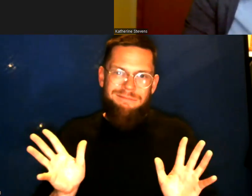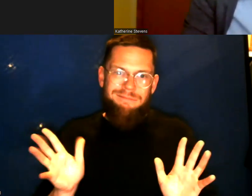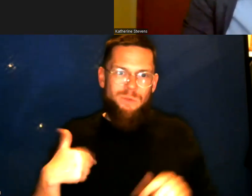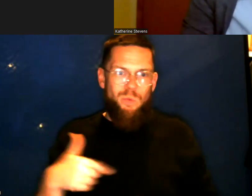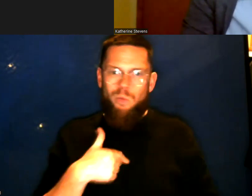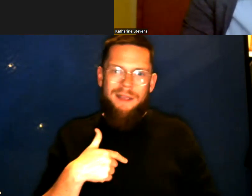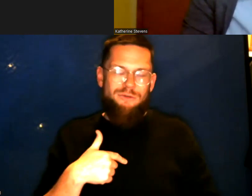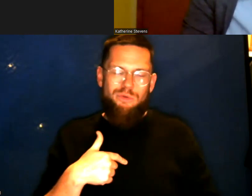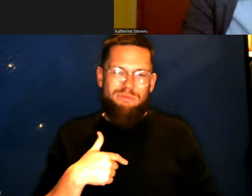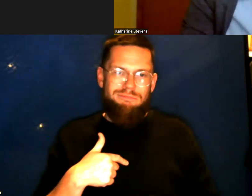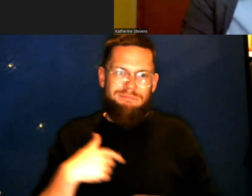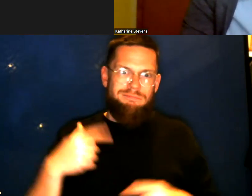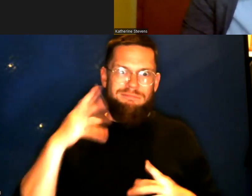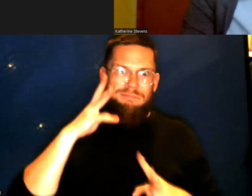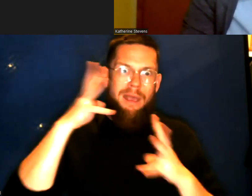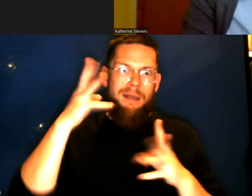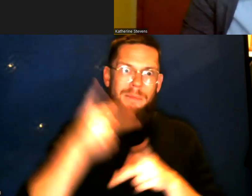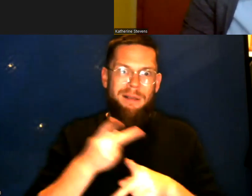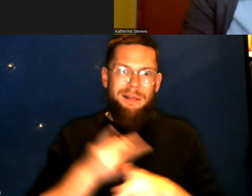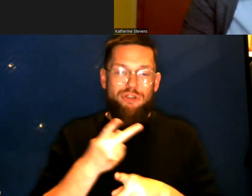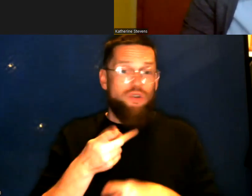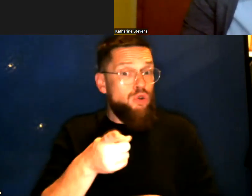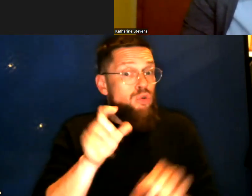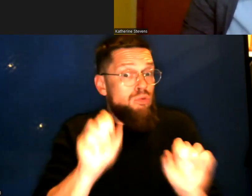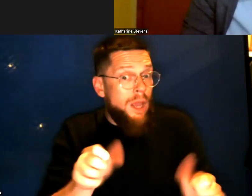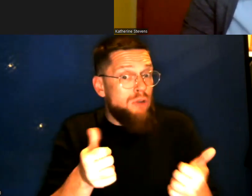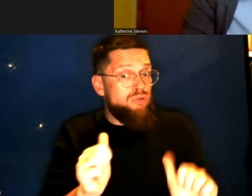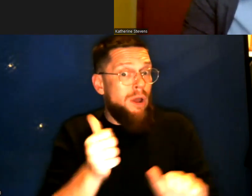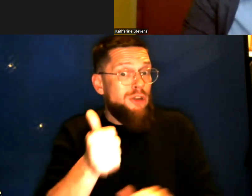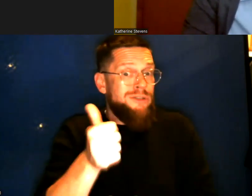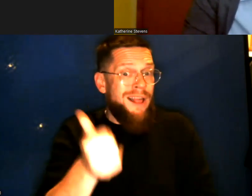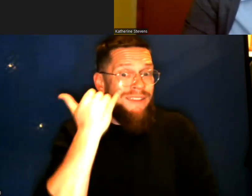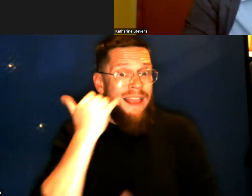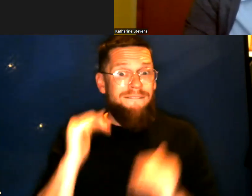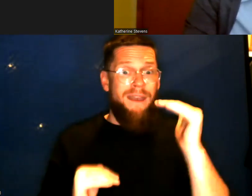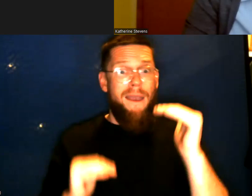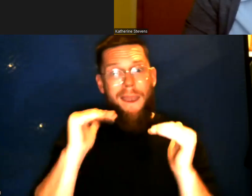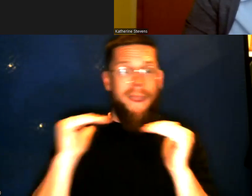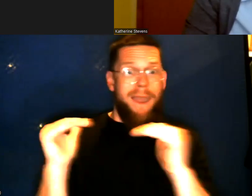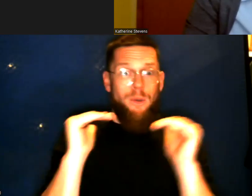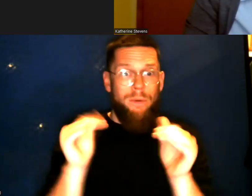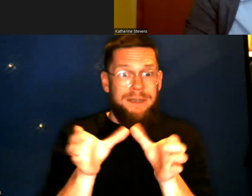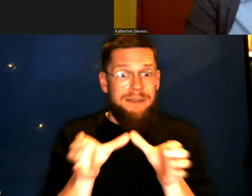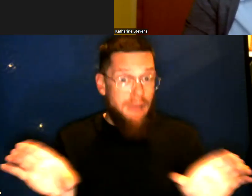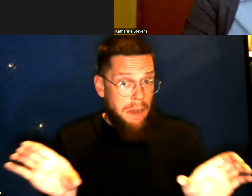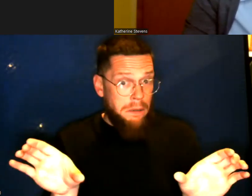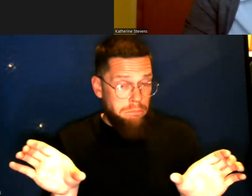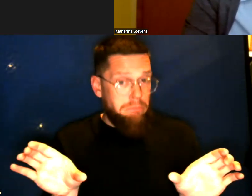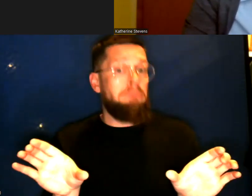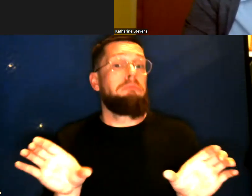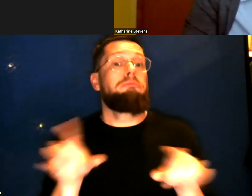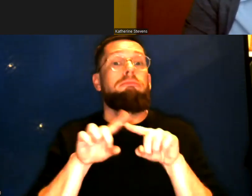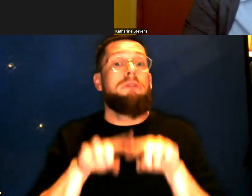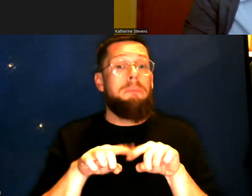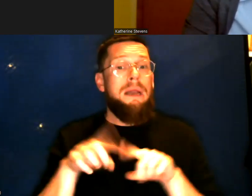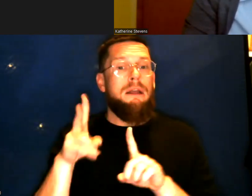calculation. You would be welcome to figure out if there's a way to feel like you're equitably dividing that among the two parties, depending on who the applicant